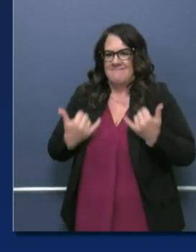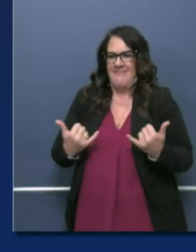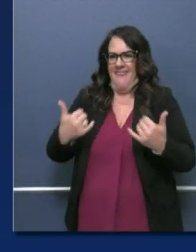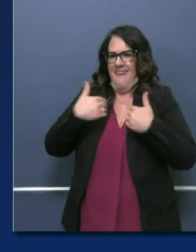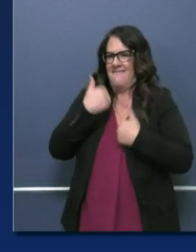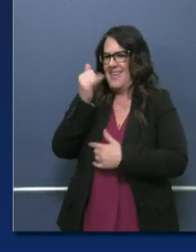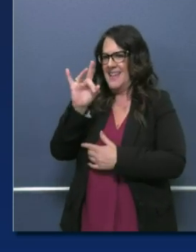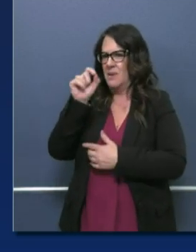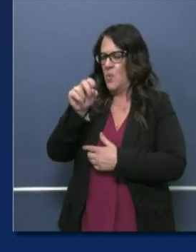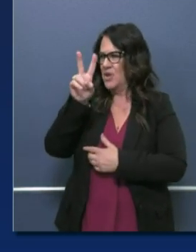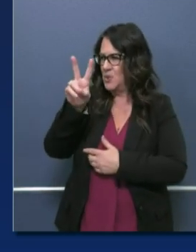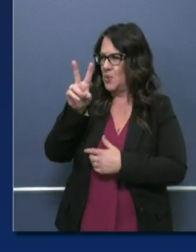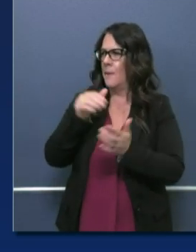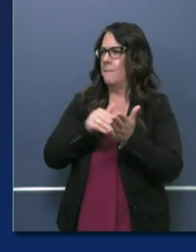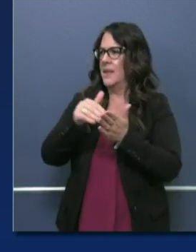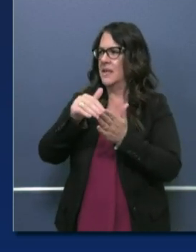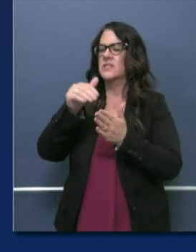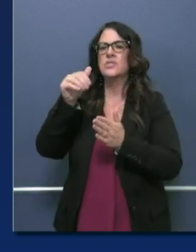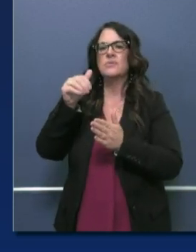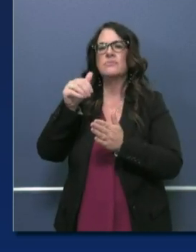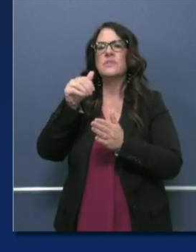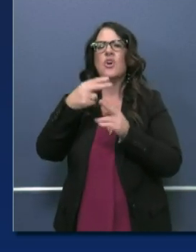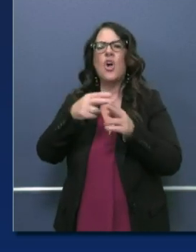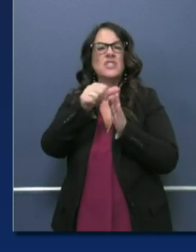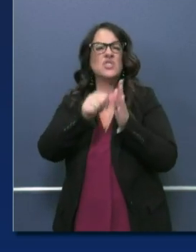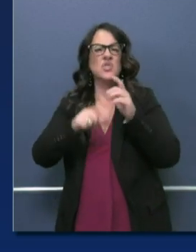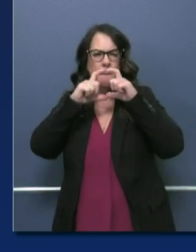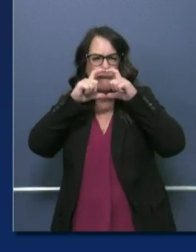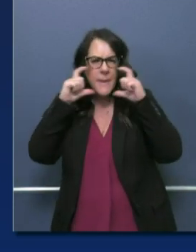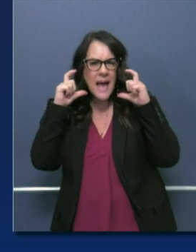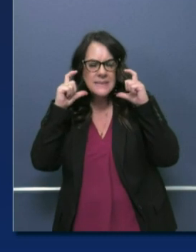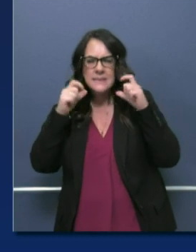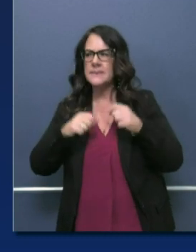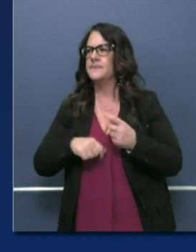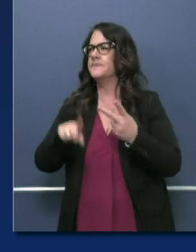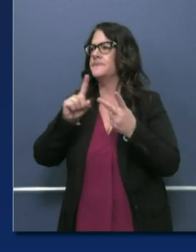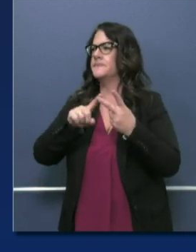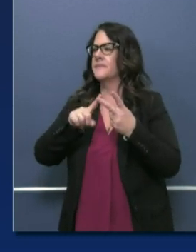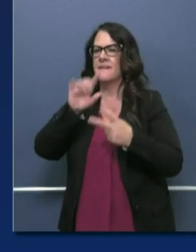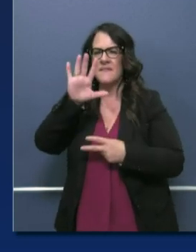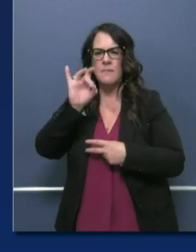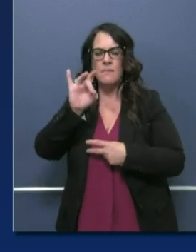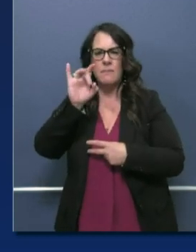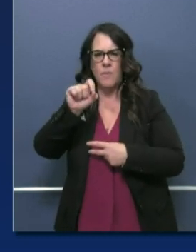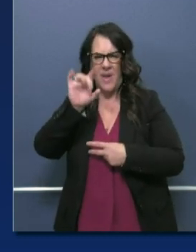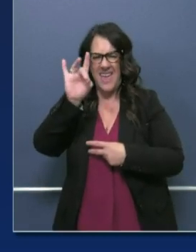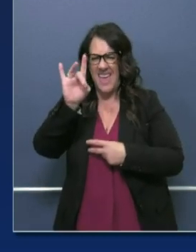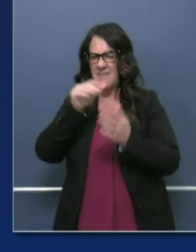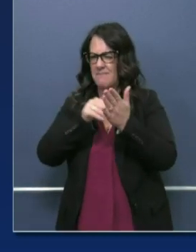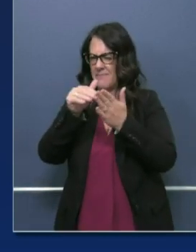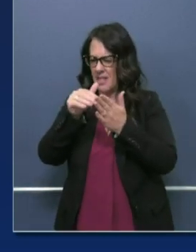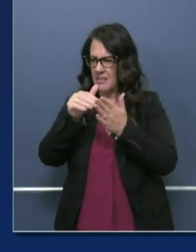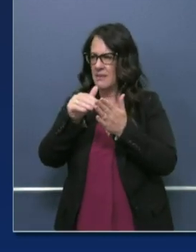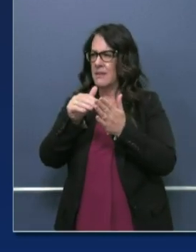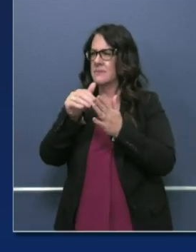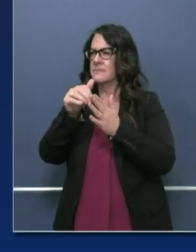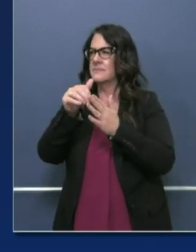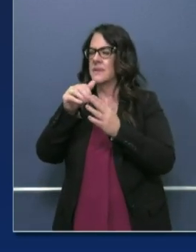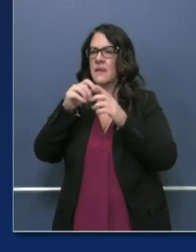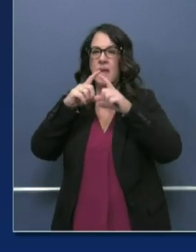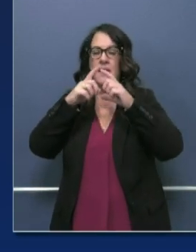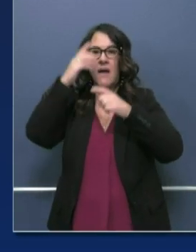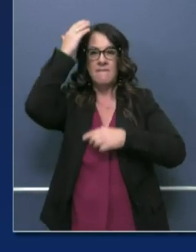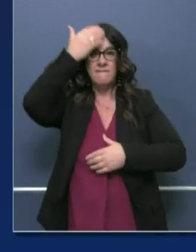million face shields, and 7.2 million gloves. We will be and are distributing those rapidly to our